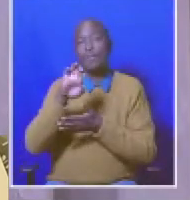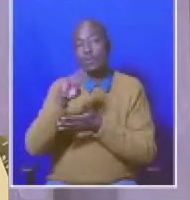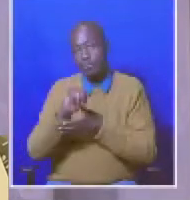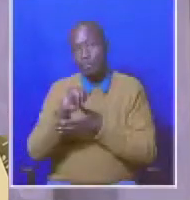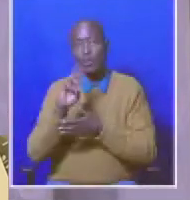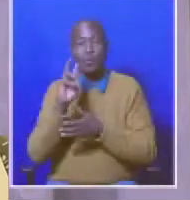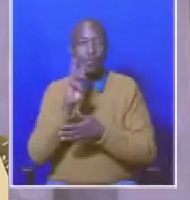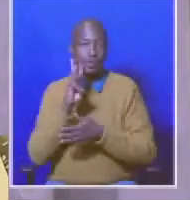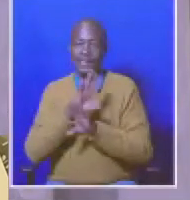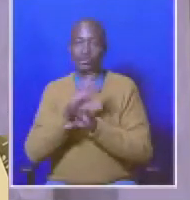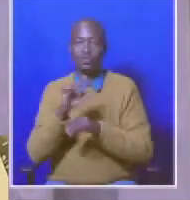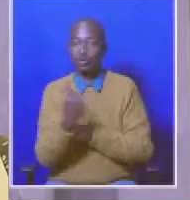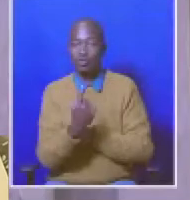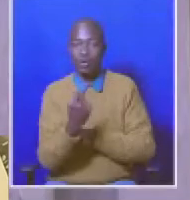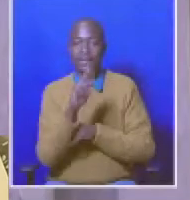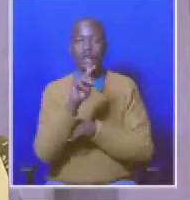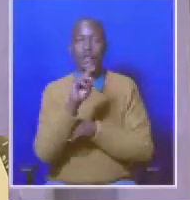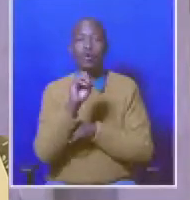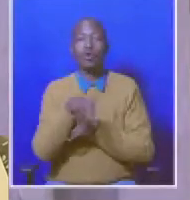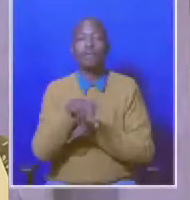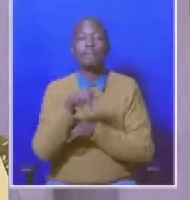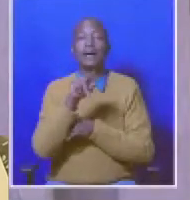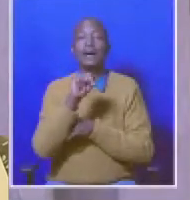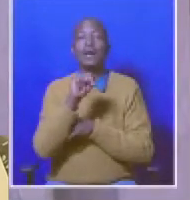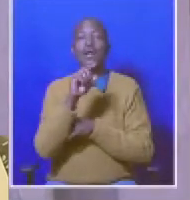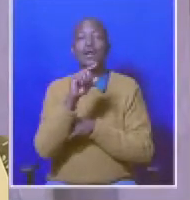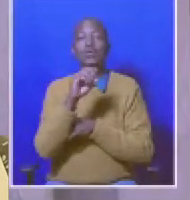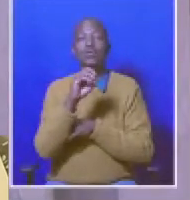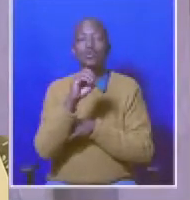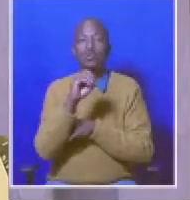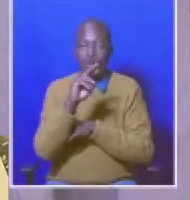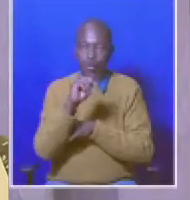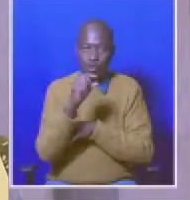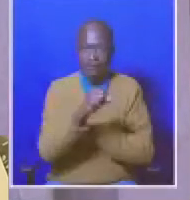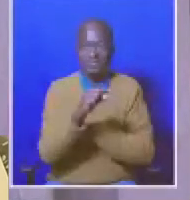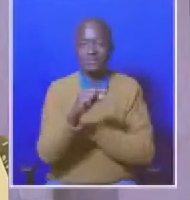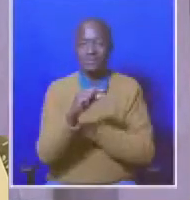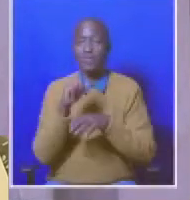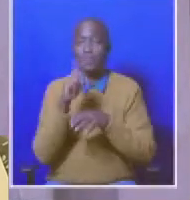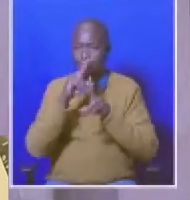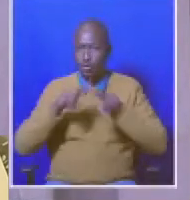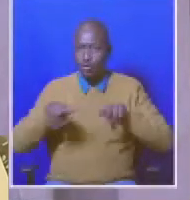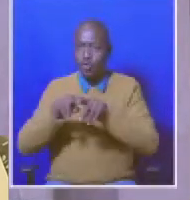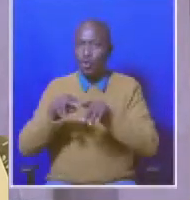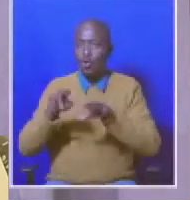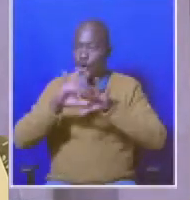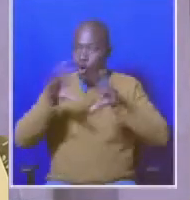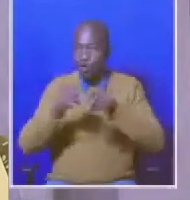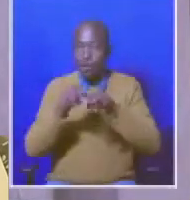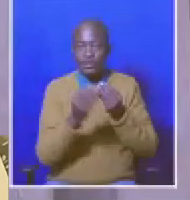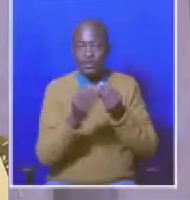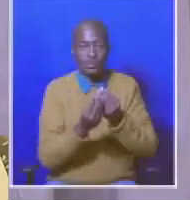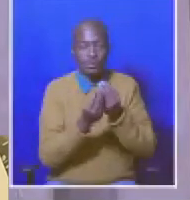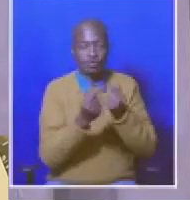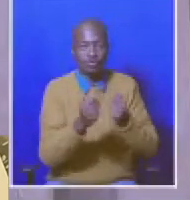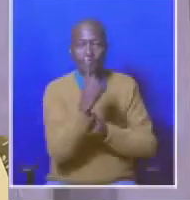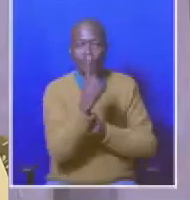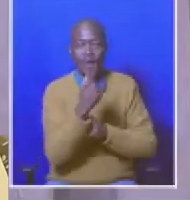And we need to look at all of them so that we don't resolve Kopanong and